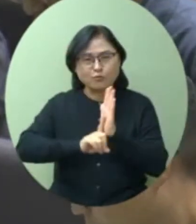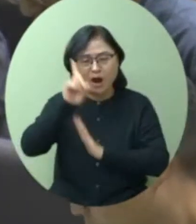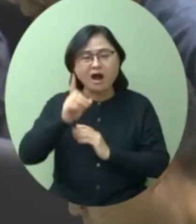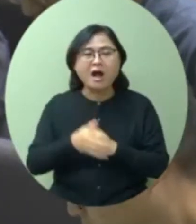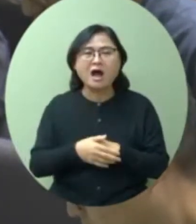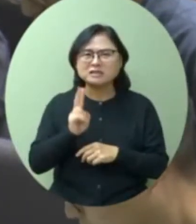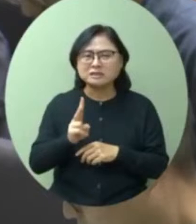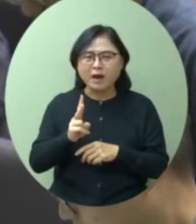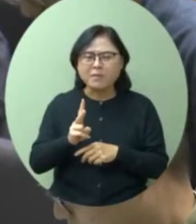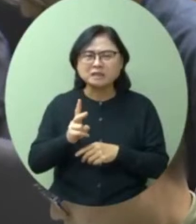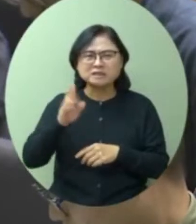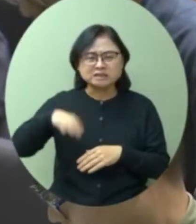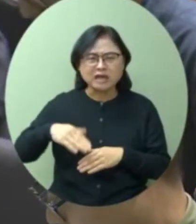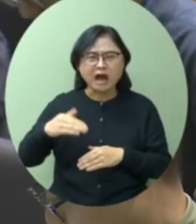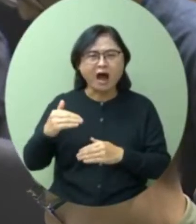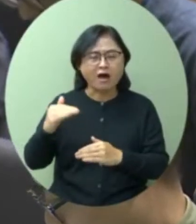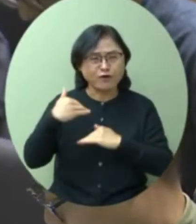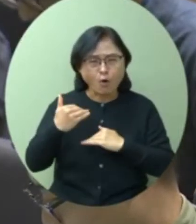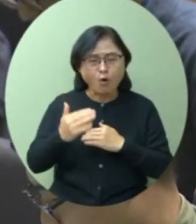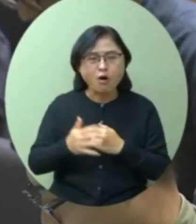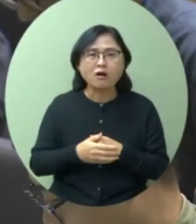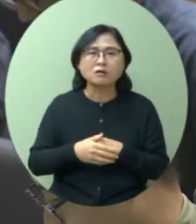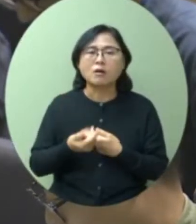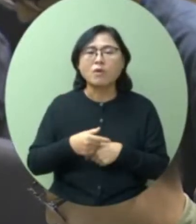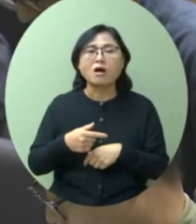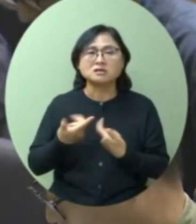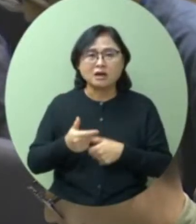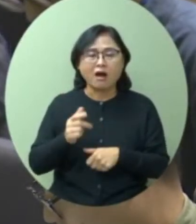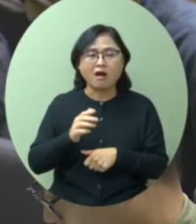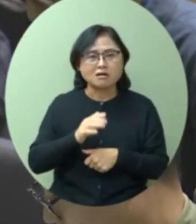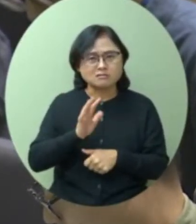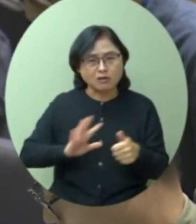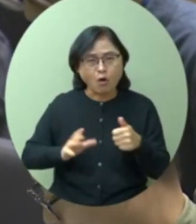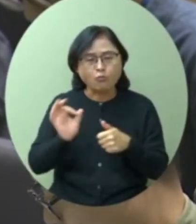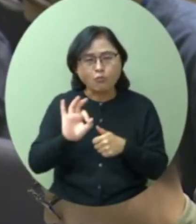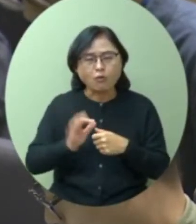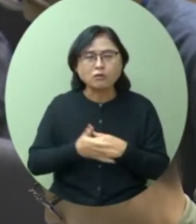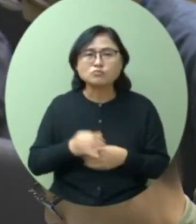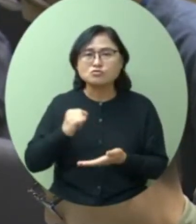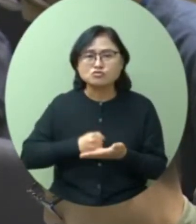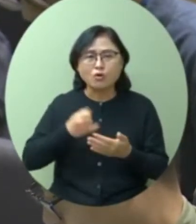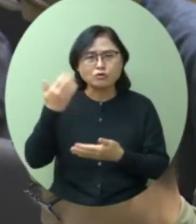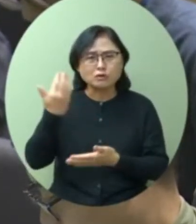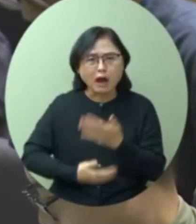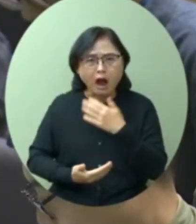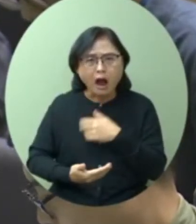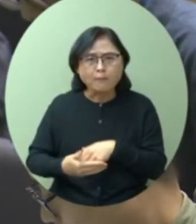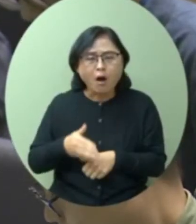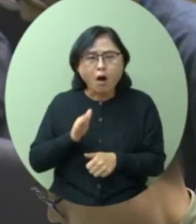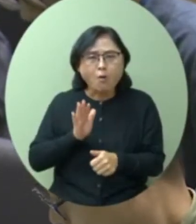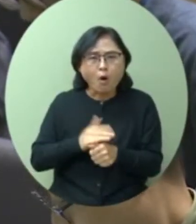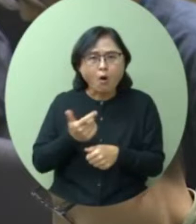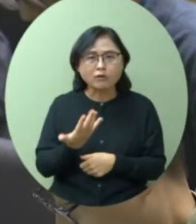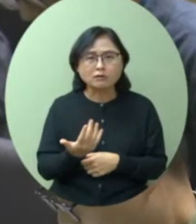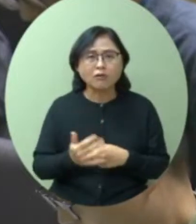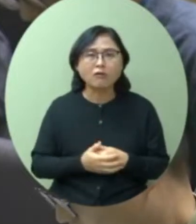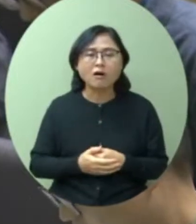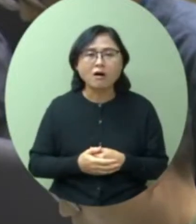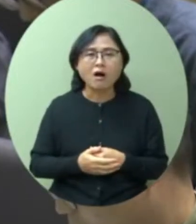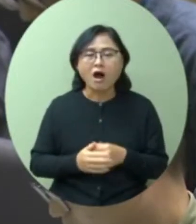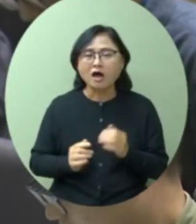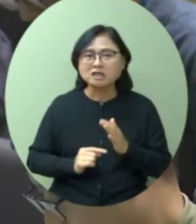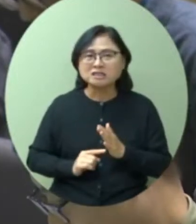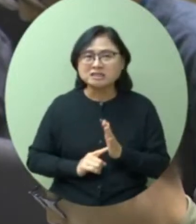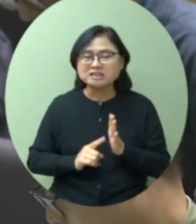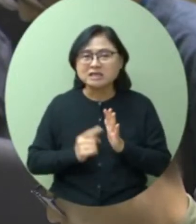liquor rates, where 85% of the liquors are under $200. So most of it will not be